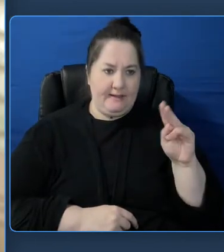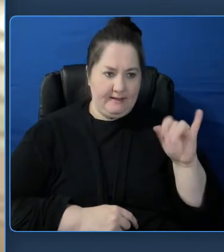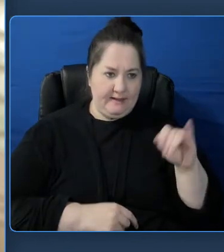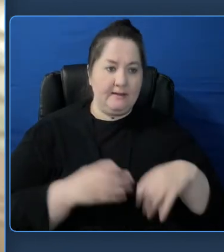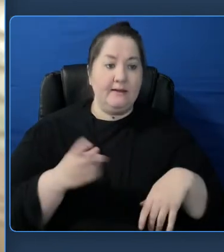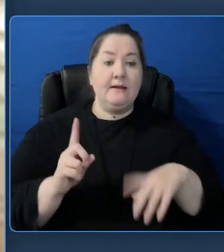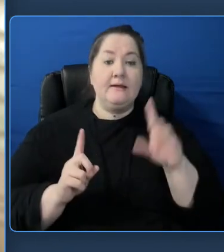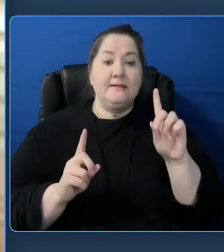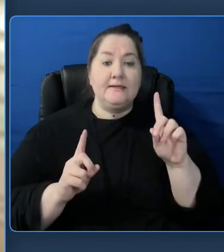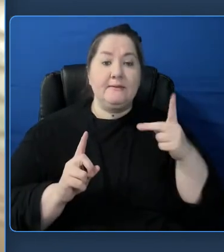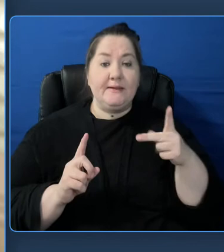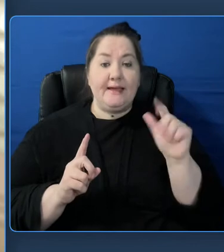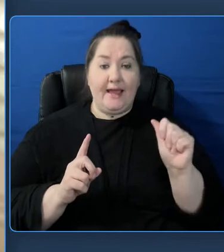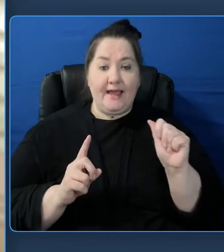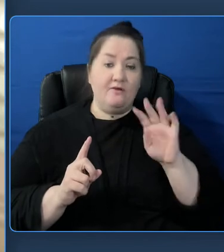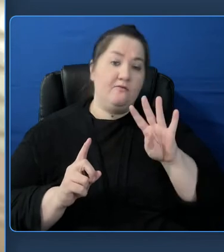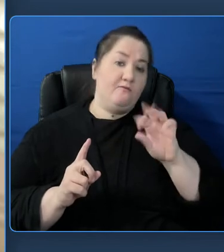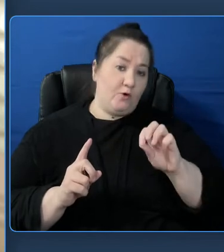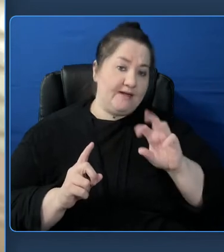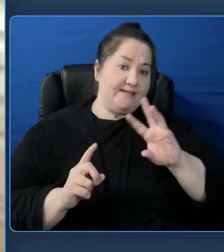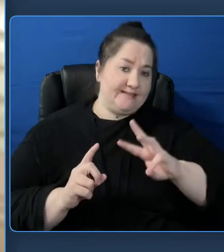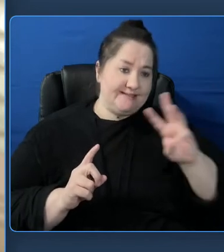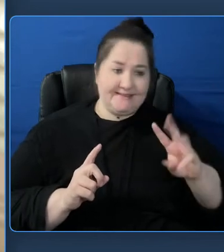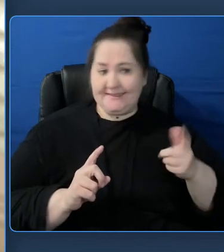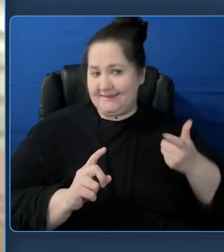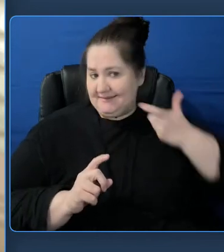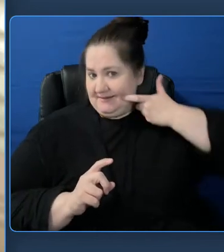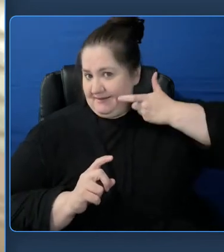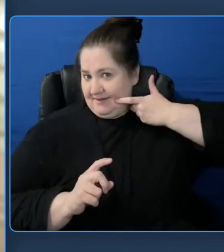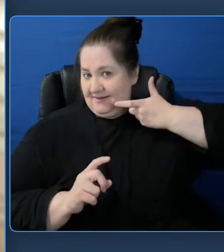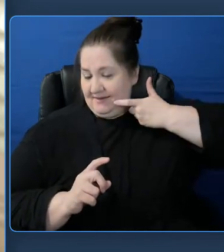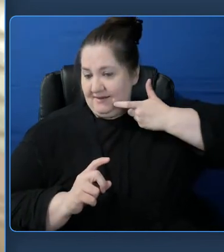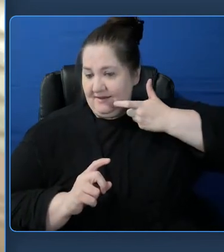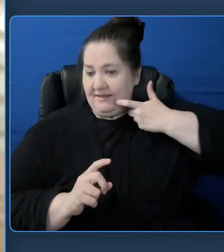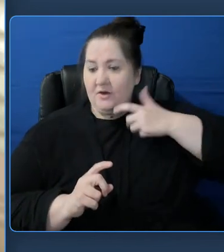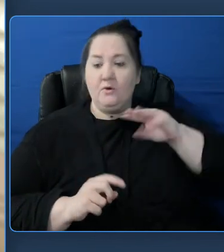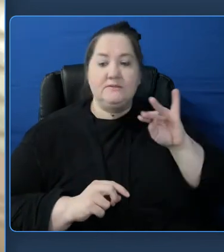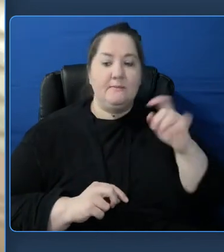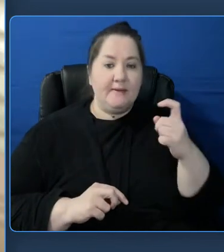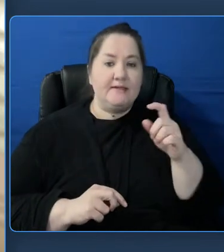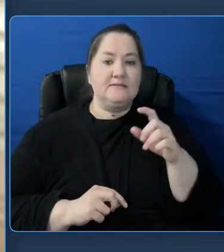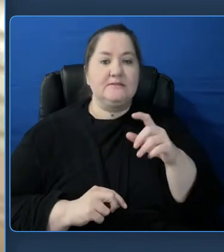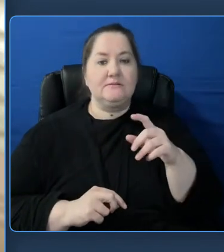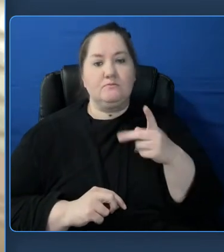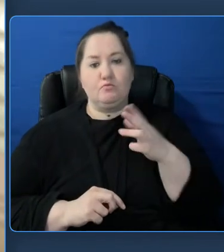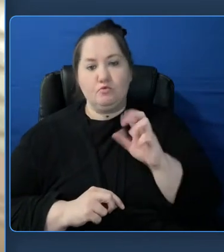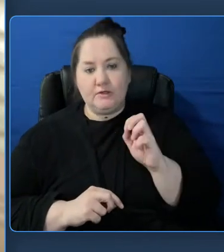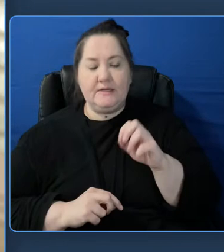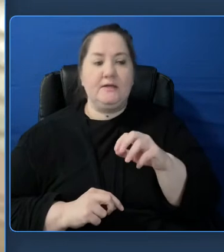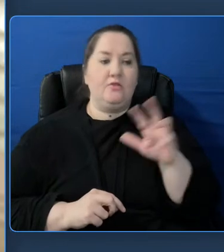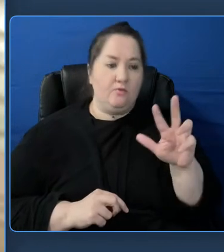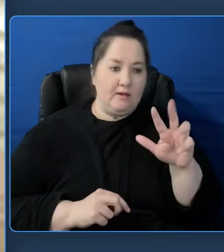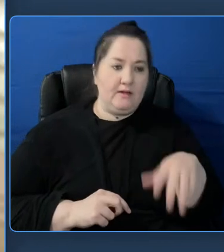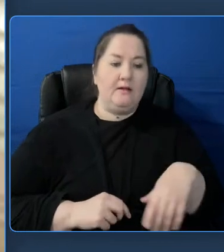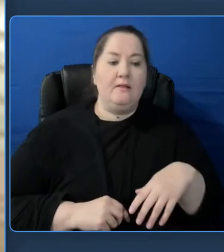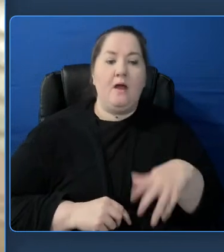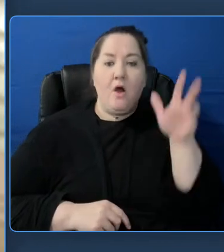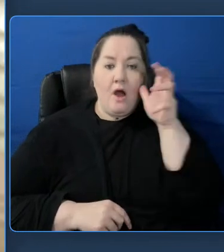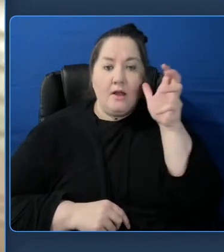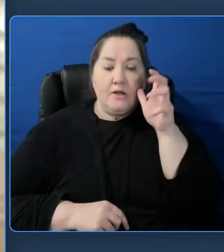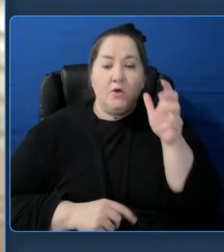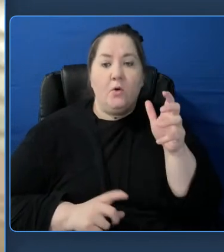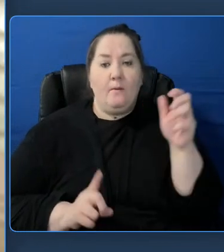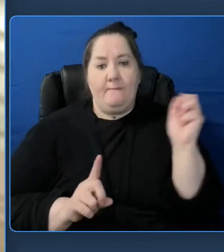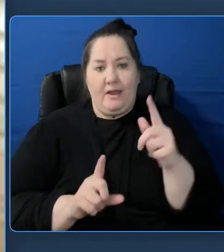DPA 4066 that goes into a Mix Pre 3. And that does my audio, and that also gives me my audio back from